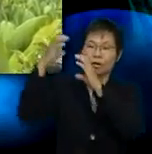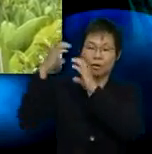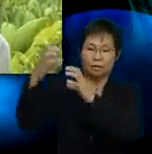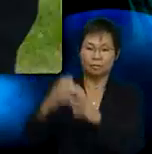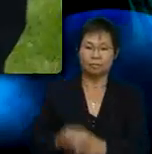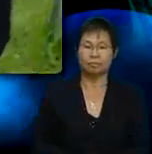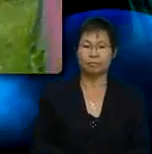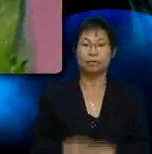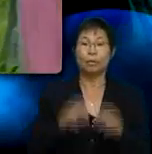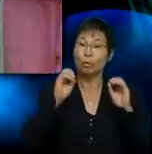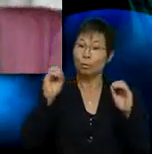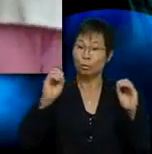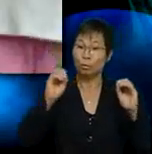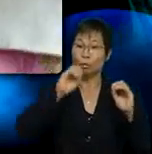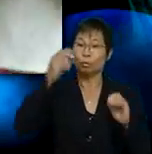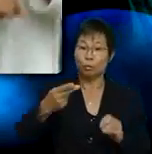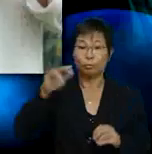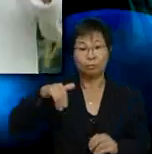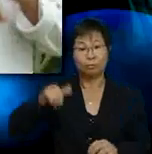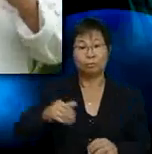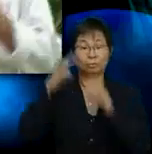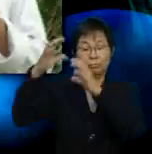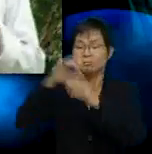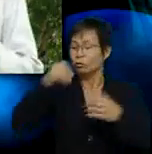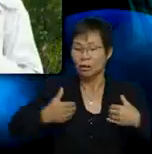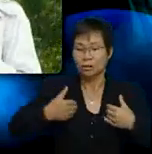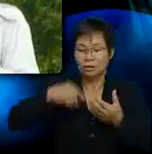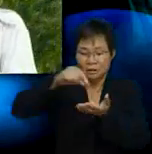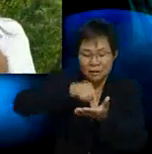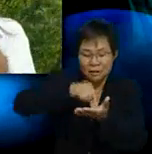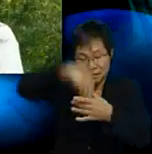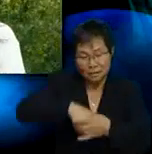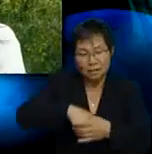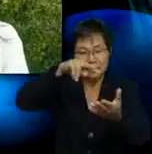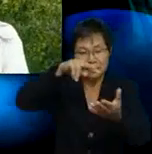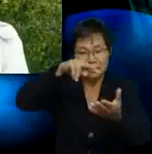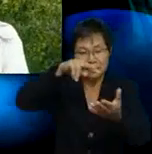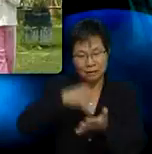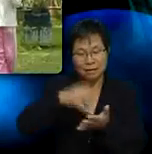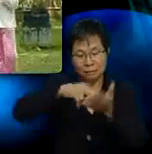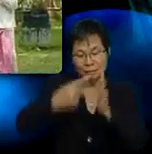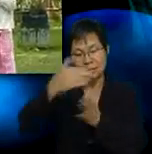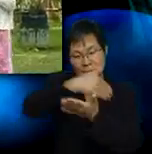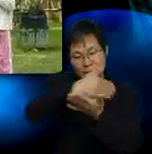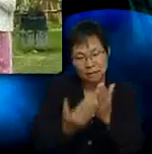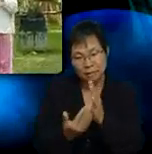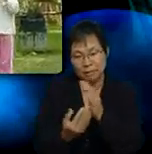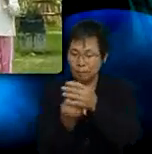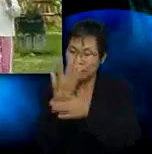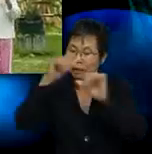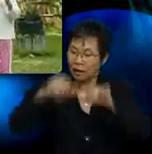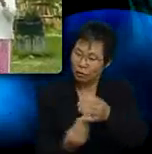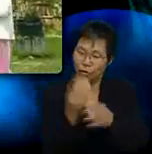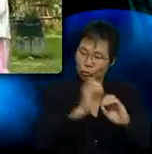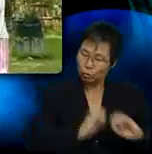coconut. Oh yeah, coconut has no seed inside it. It means some plants can